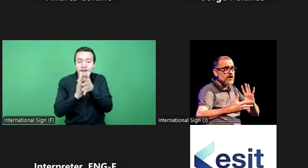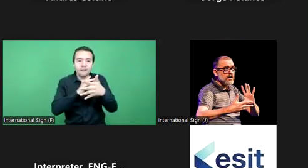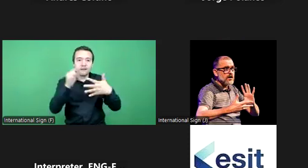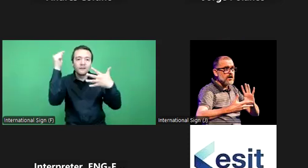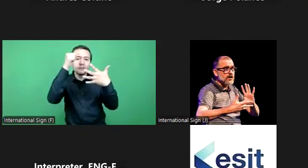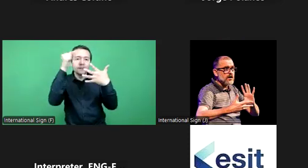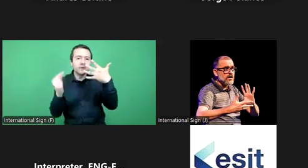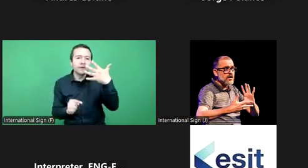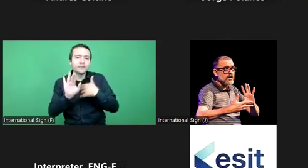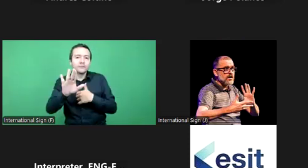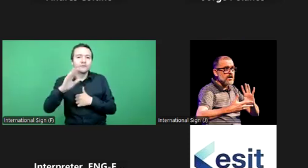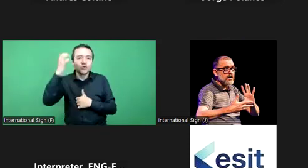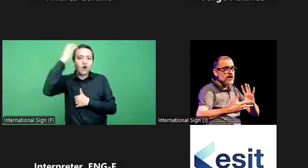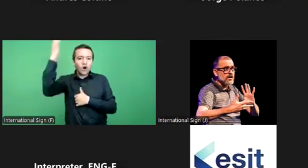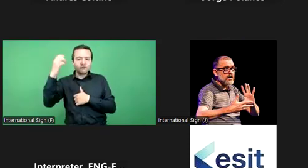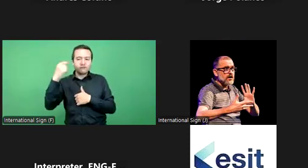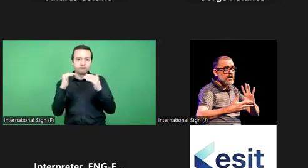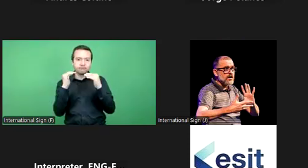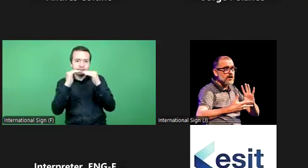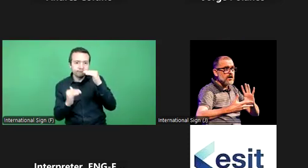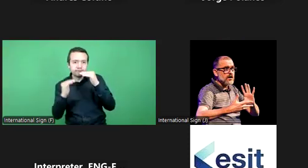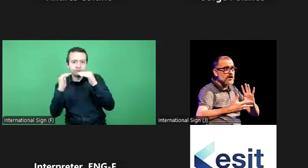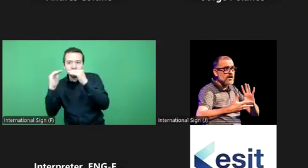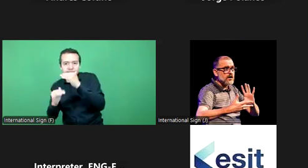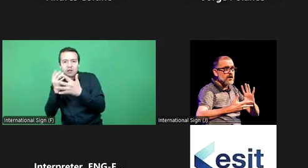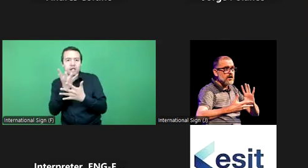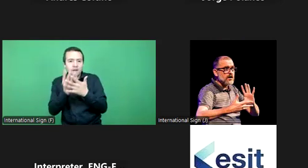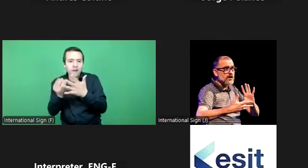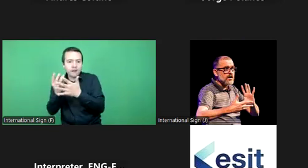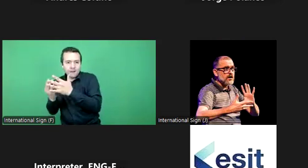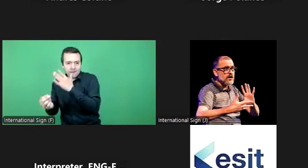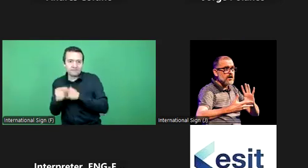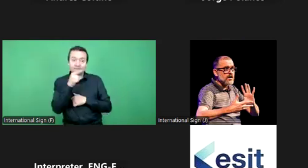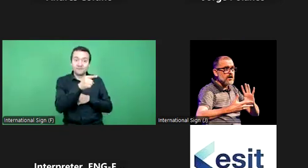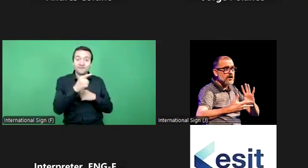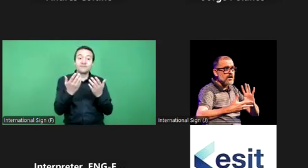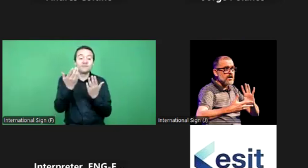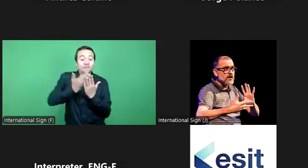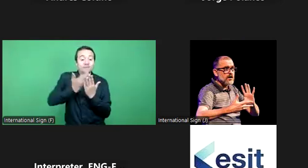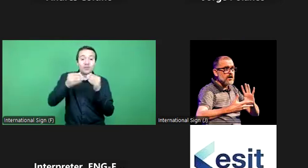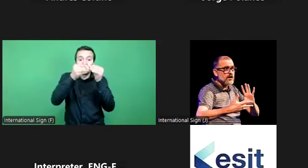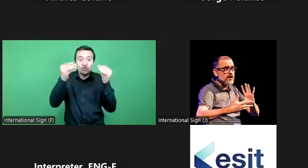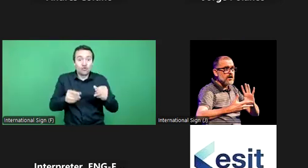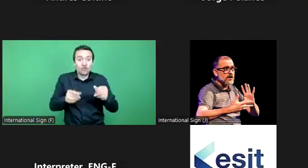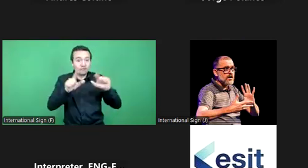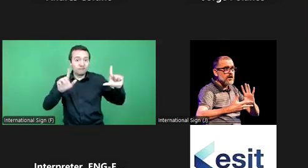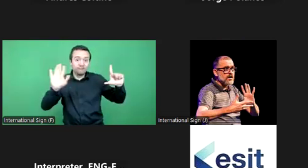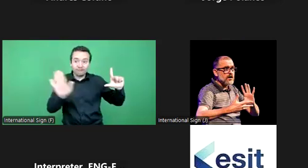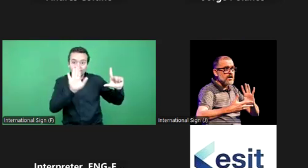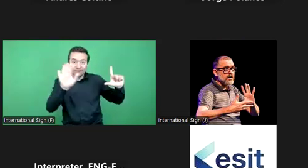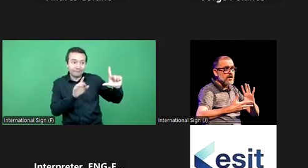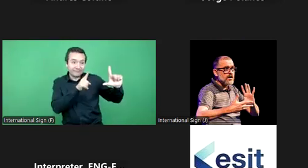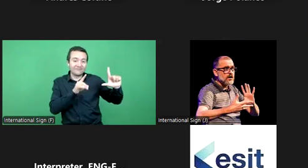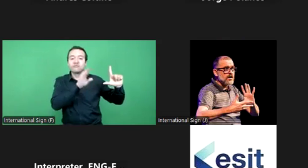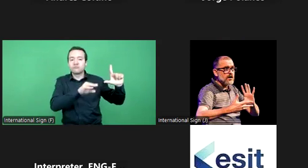shared the links to the documents mentioned in the presentation in the chat, so that you have an opportunity to review